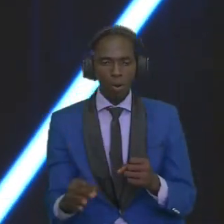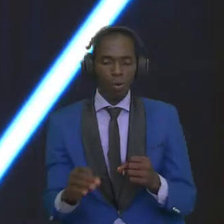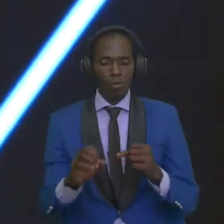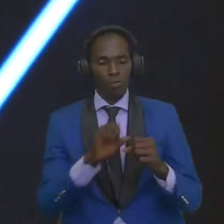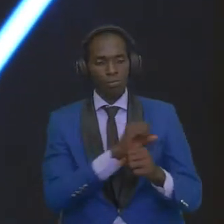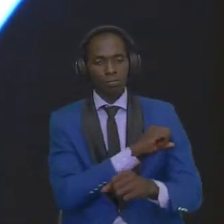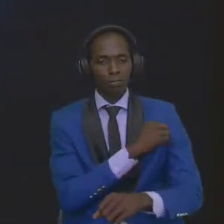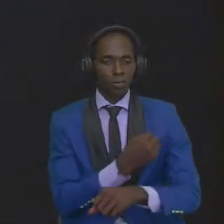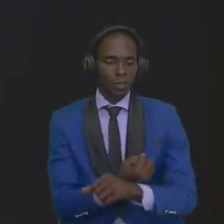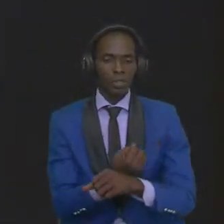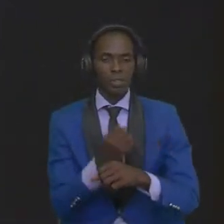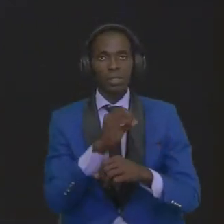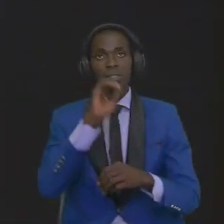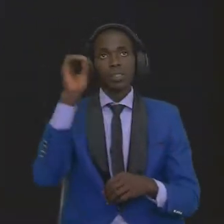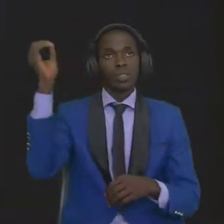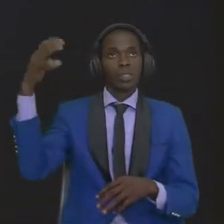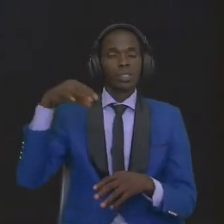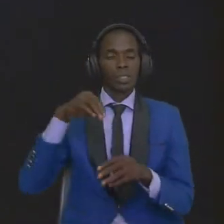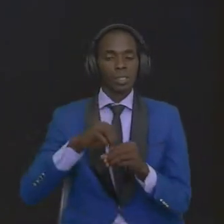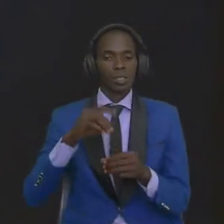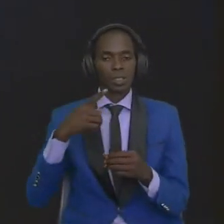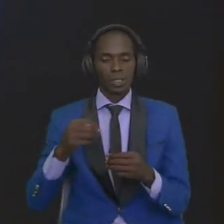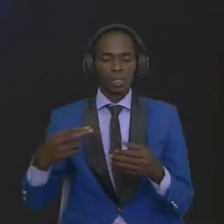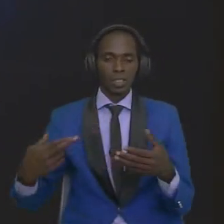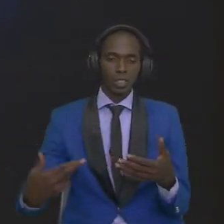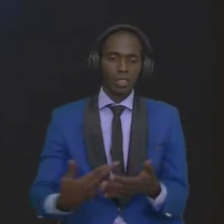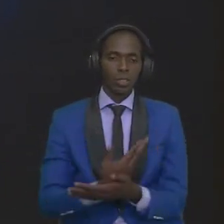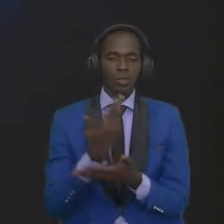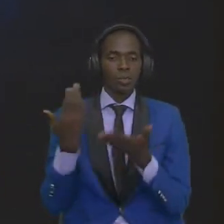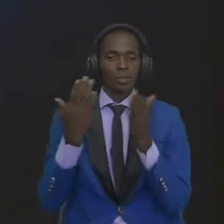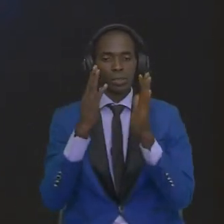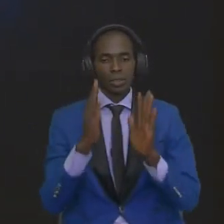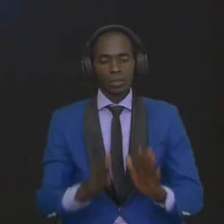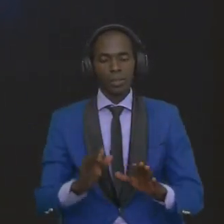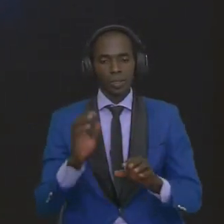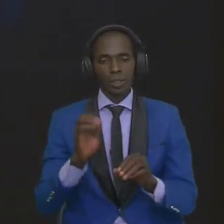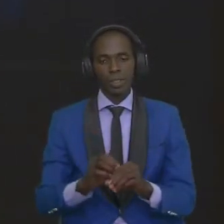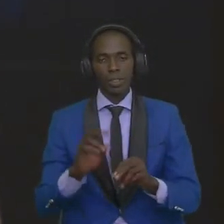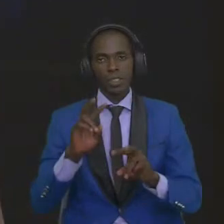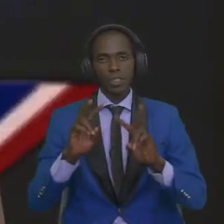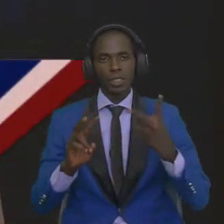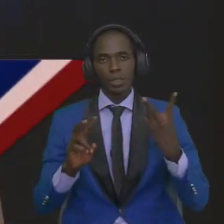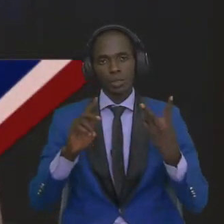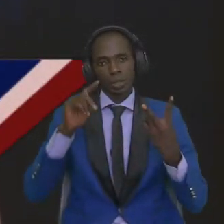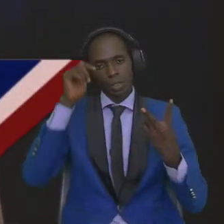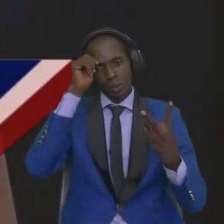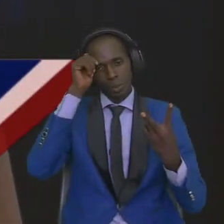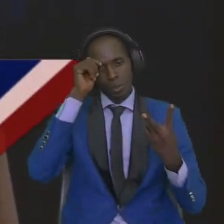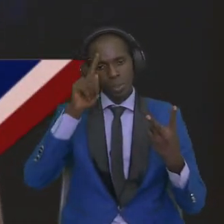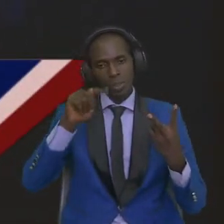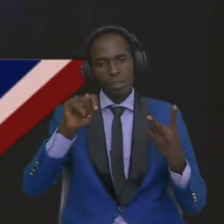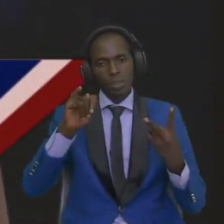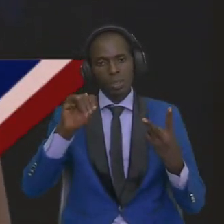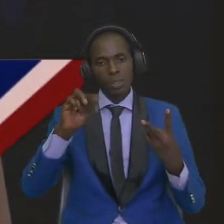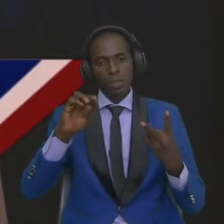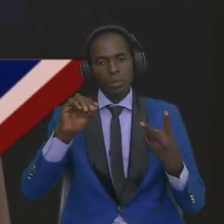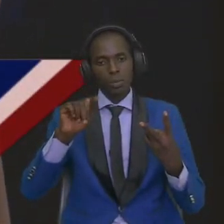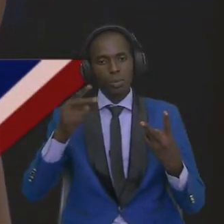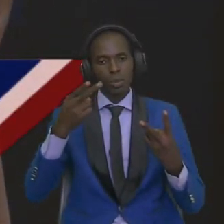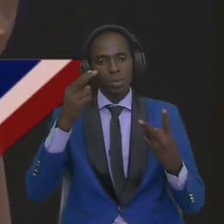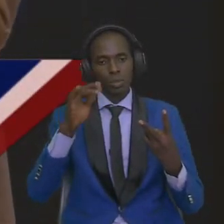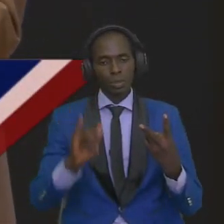in his renewed servants. In 2 Timothy chapter 2 verse 1. 2 Timothy chapter 2